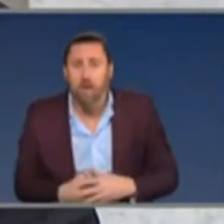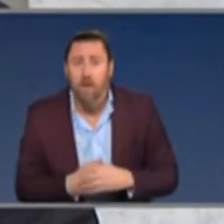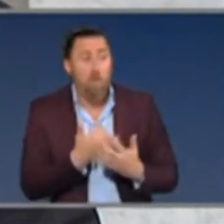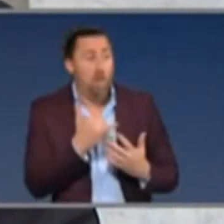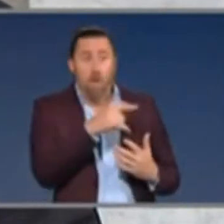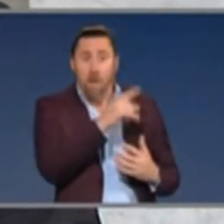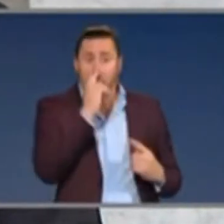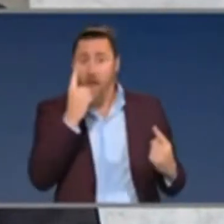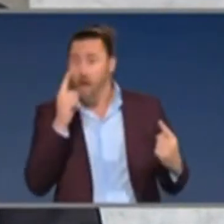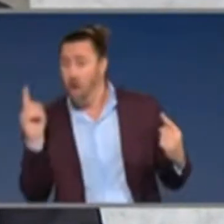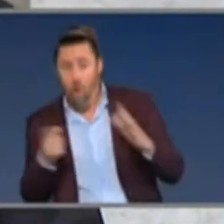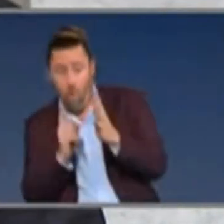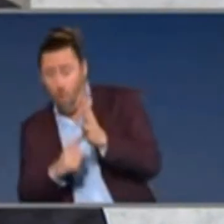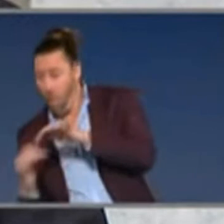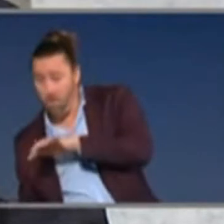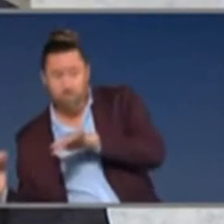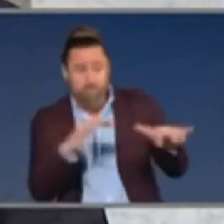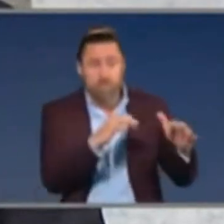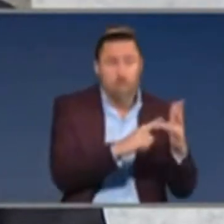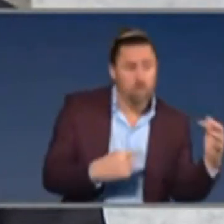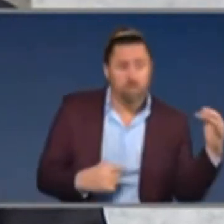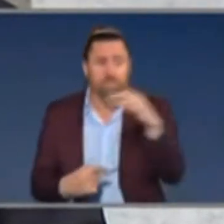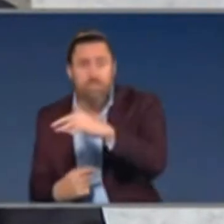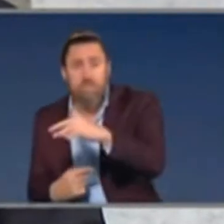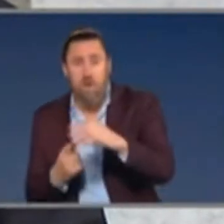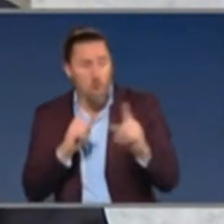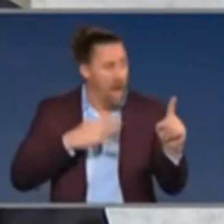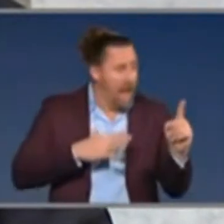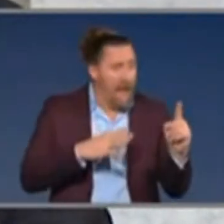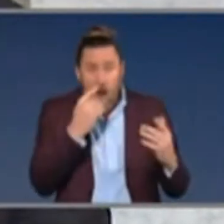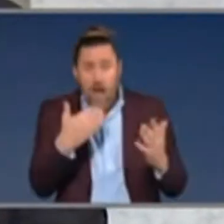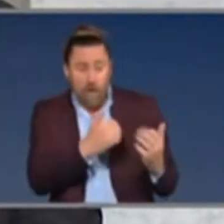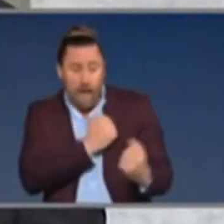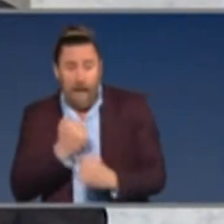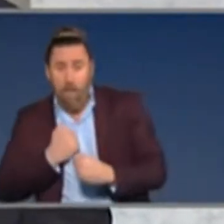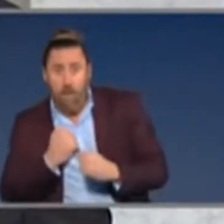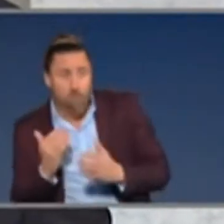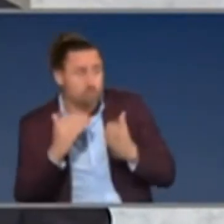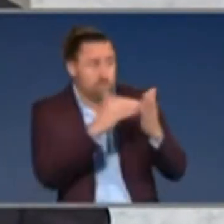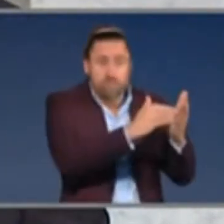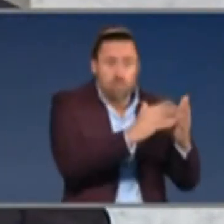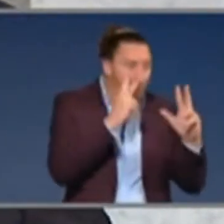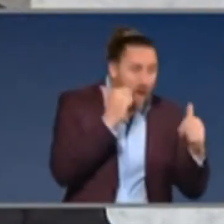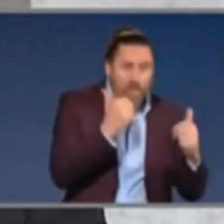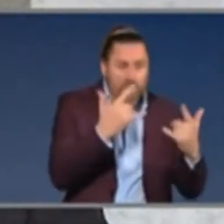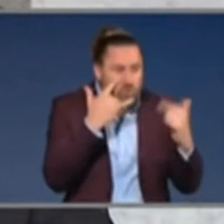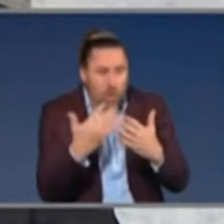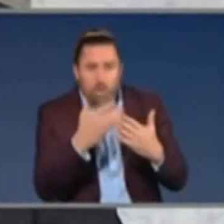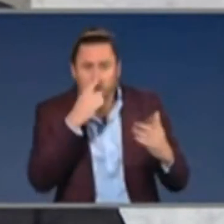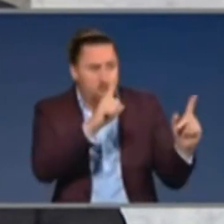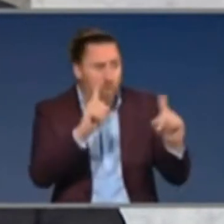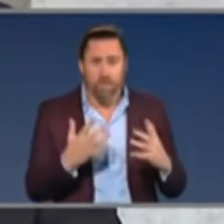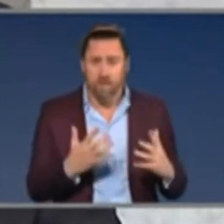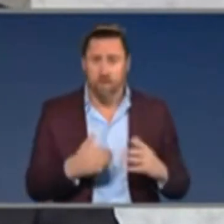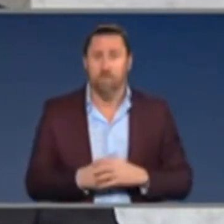restrictions on movements between states and from particular places and outbreak areas and resources to support that. At the very same time, it is the